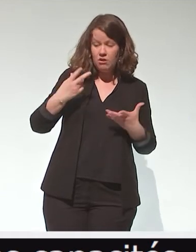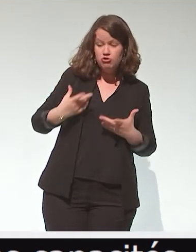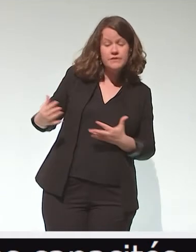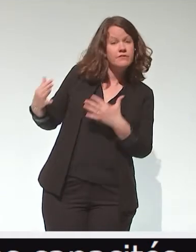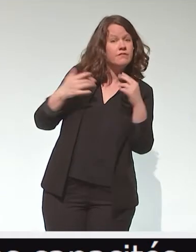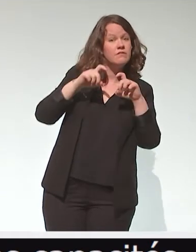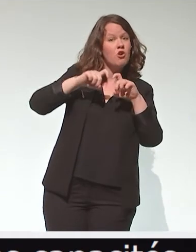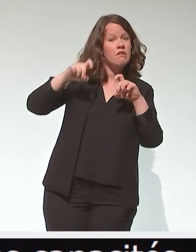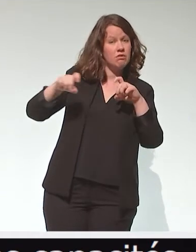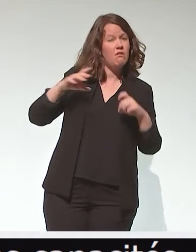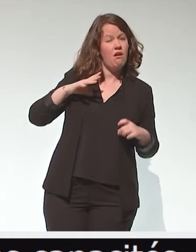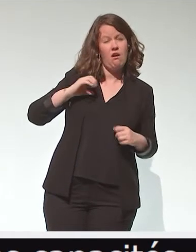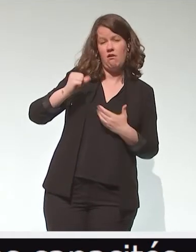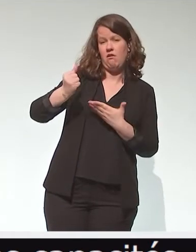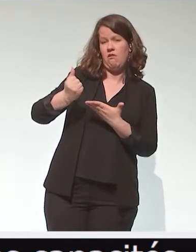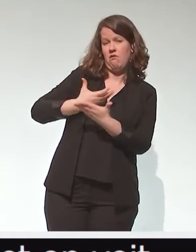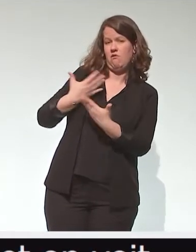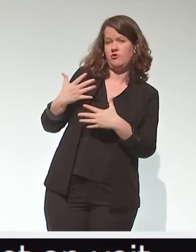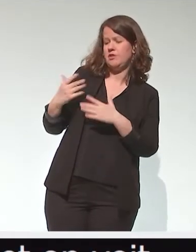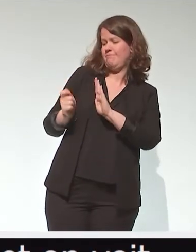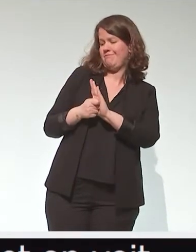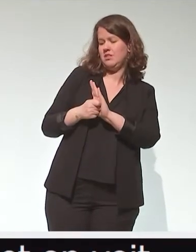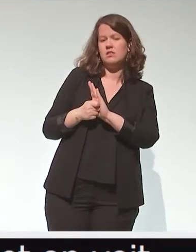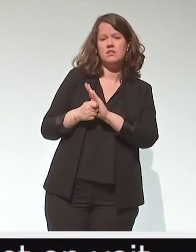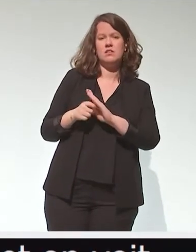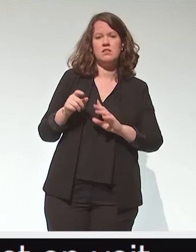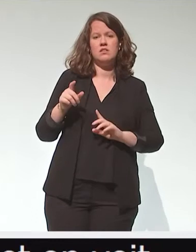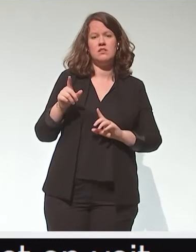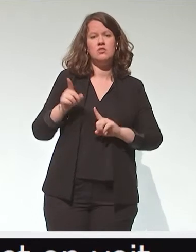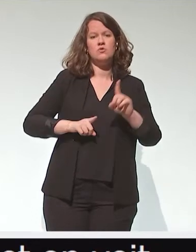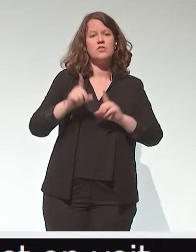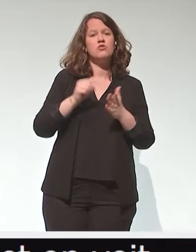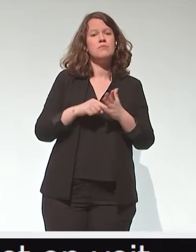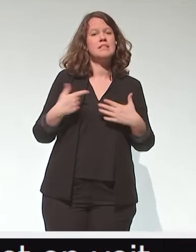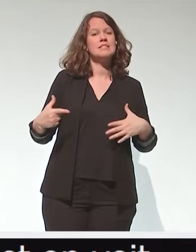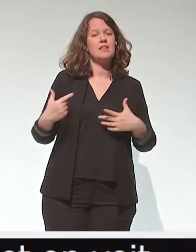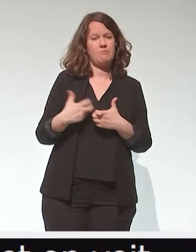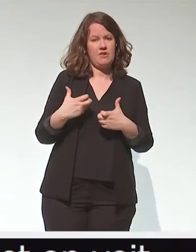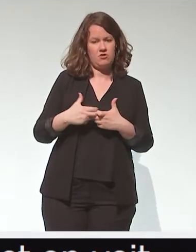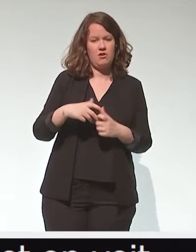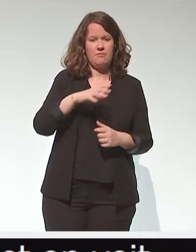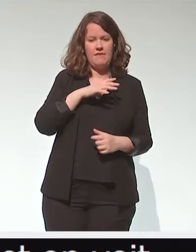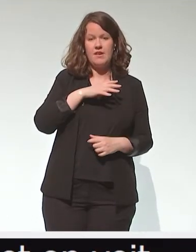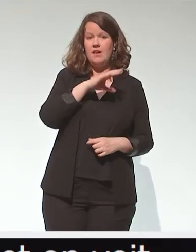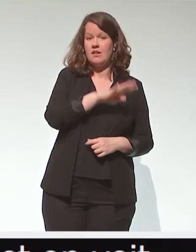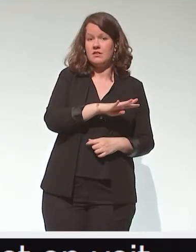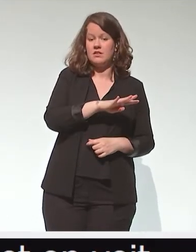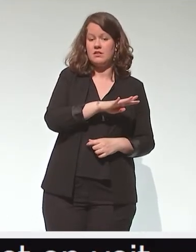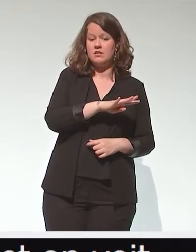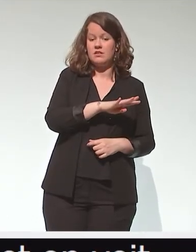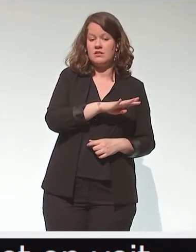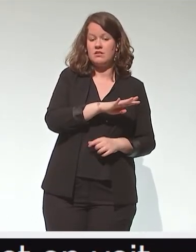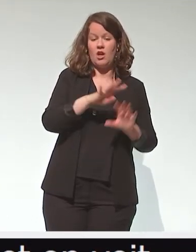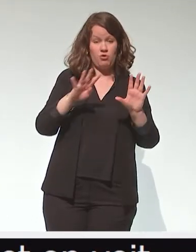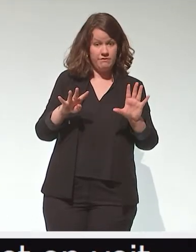like 49 job seekers with disabilities, and in January 22,